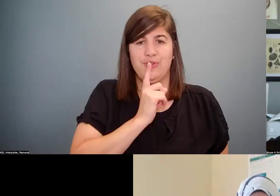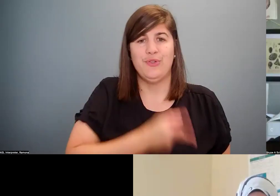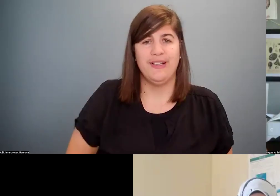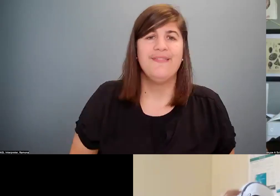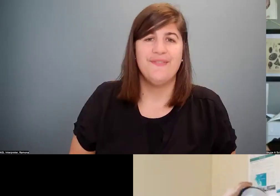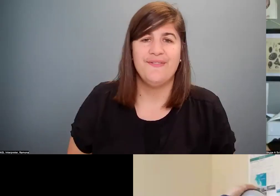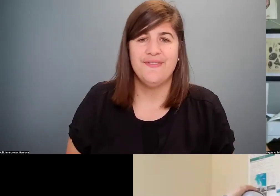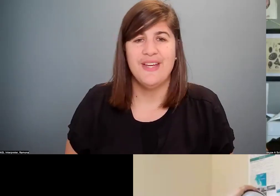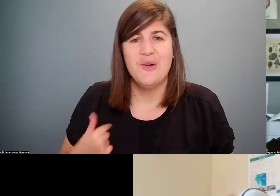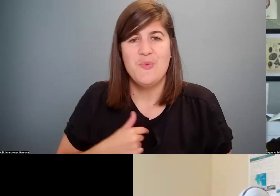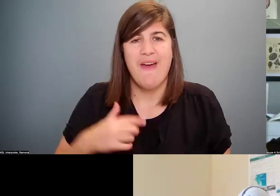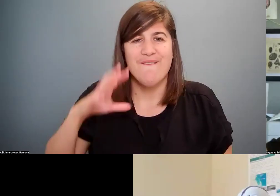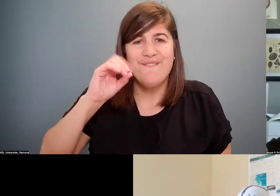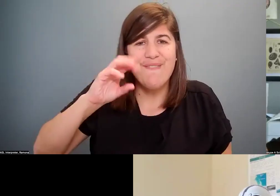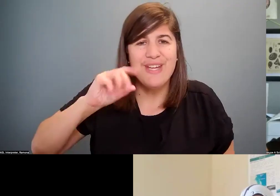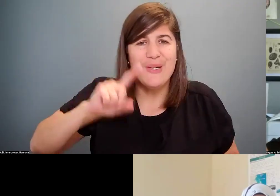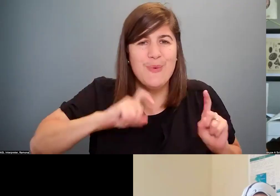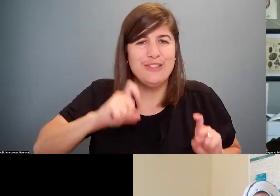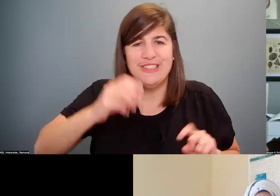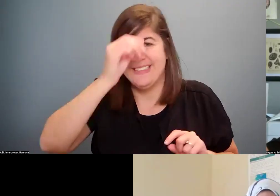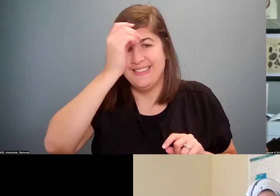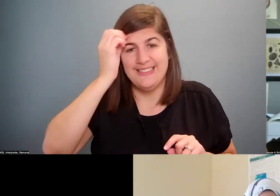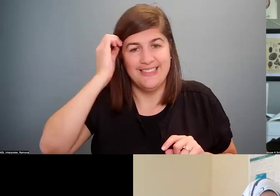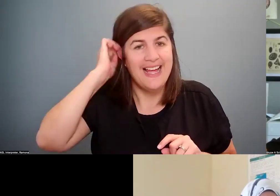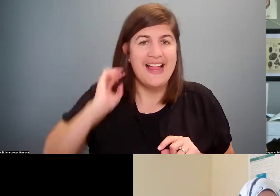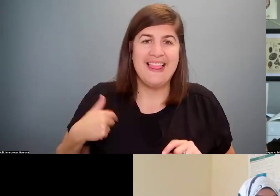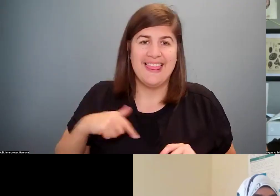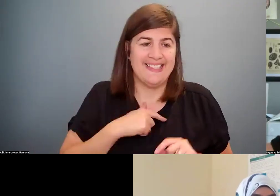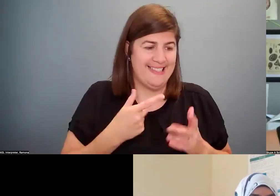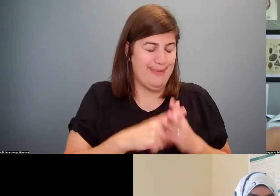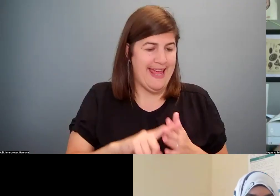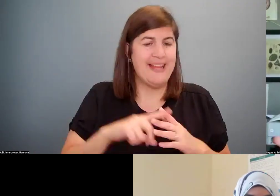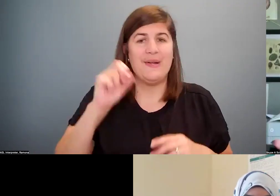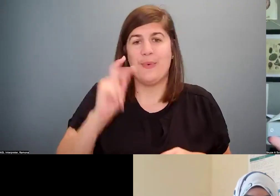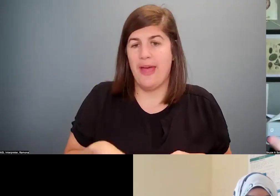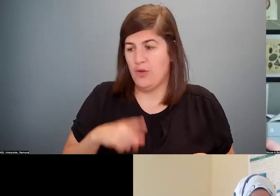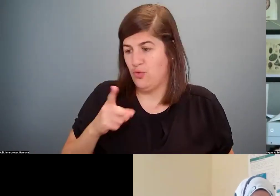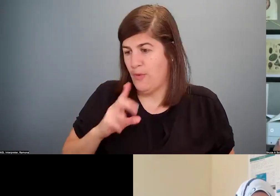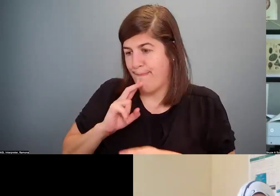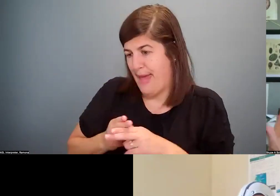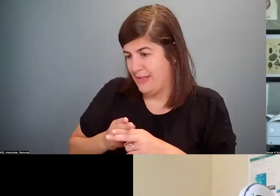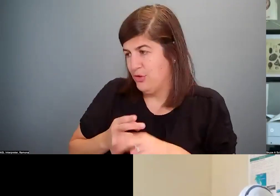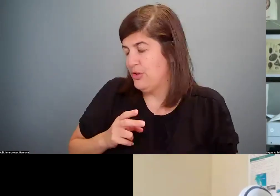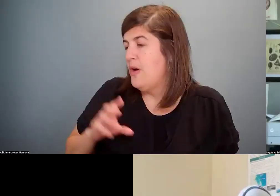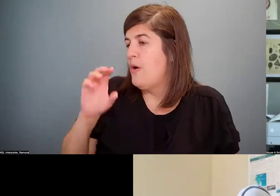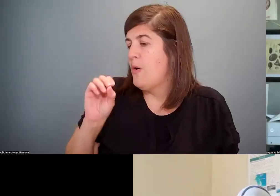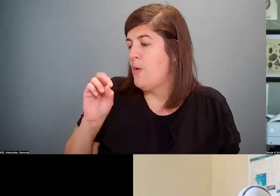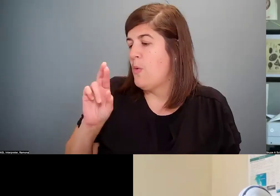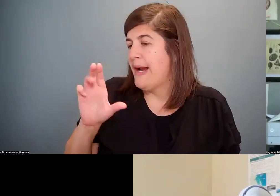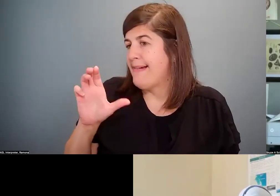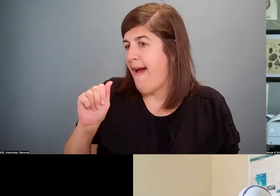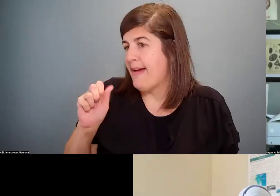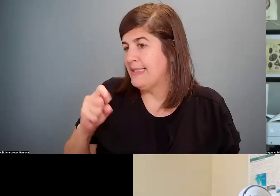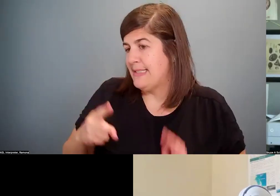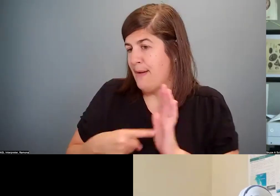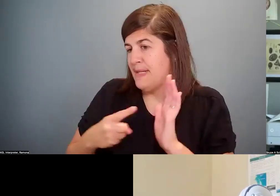Amazing. Thank you. We've got 50 questions. Oh, So amazing. let's begin. So you mentioned that orcas can